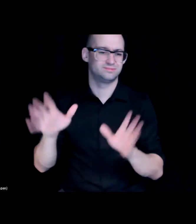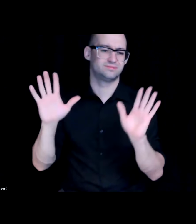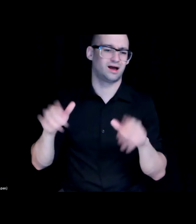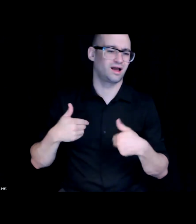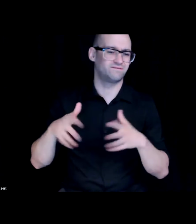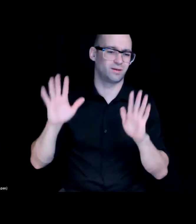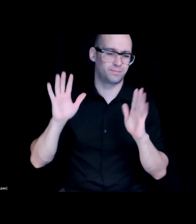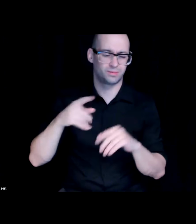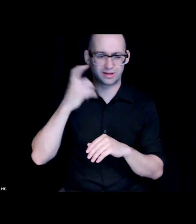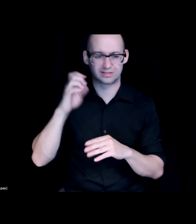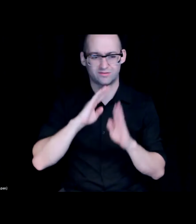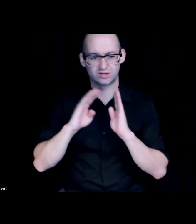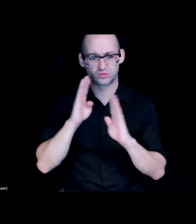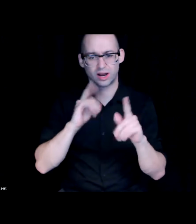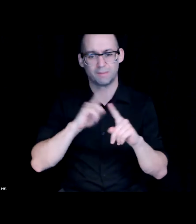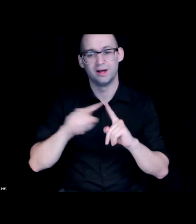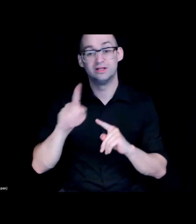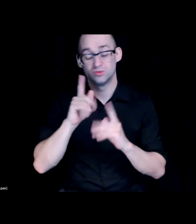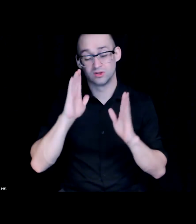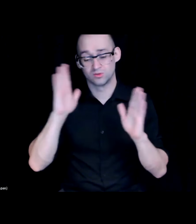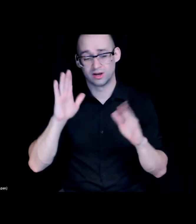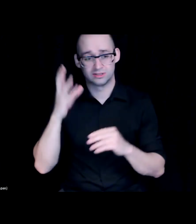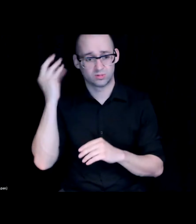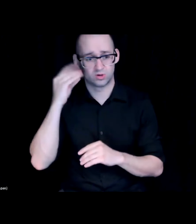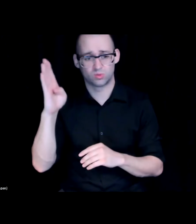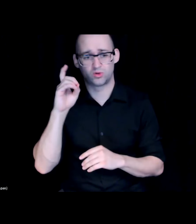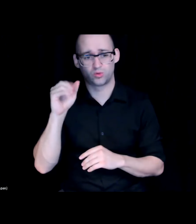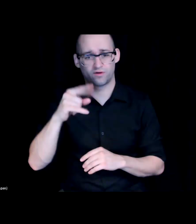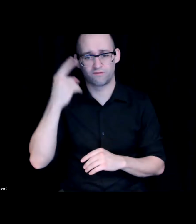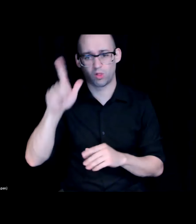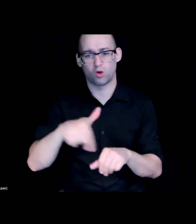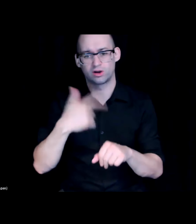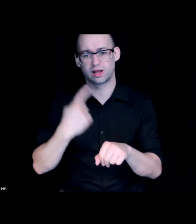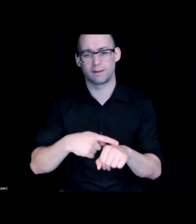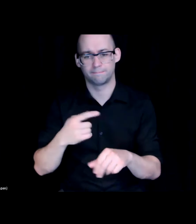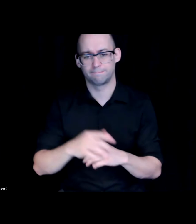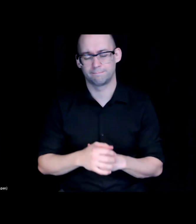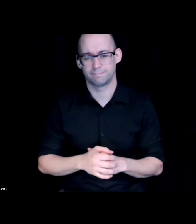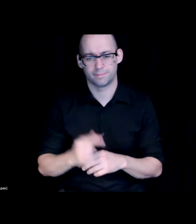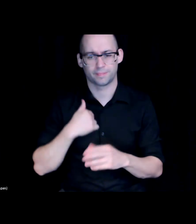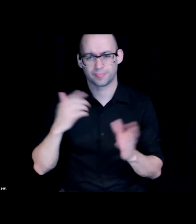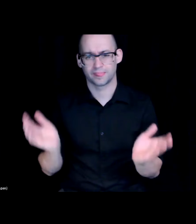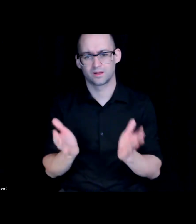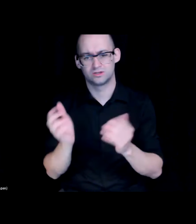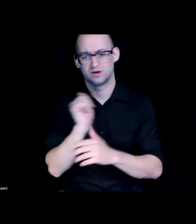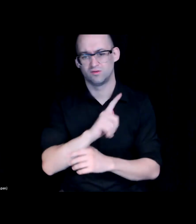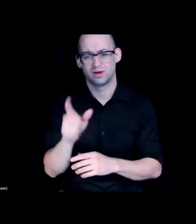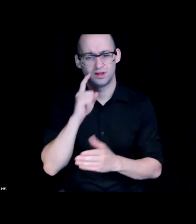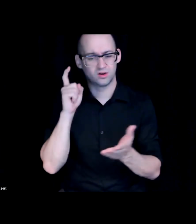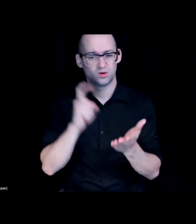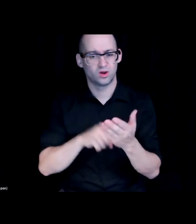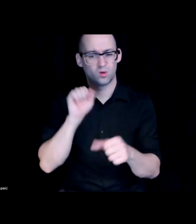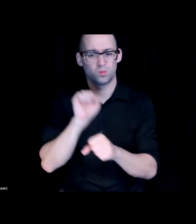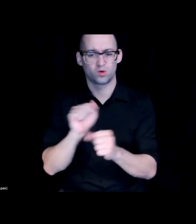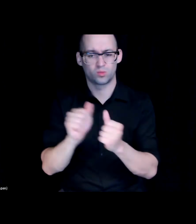incredible experience, and we'll be doing it for a long, long time. I encourage everybody to network with each